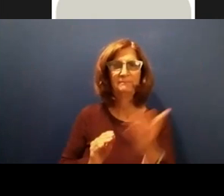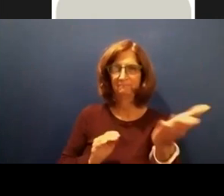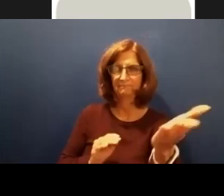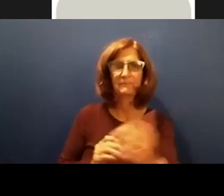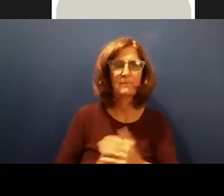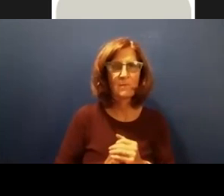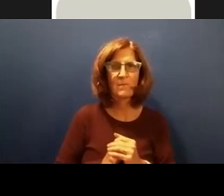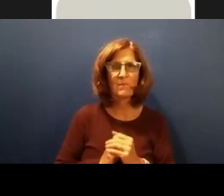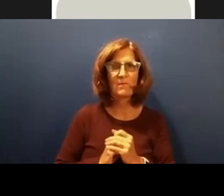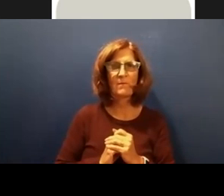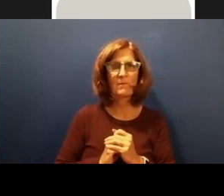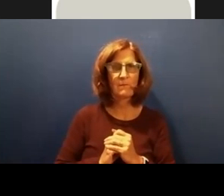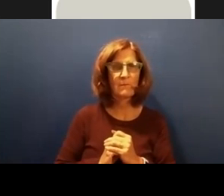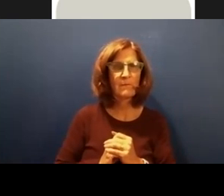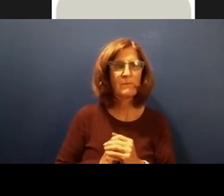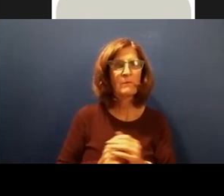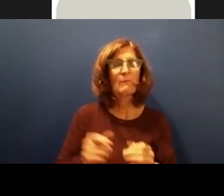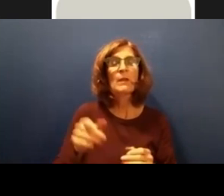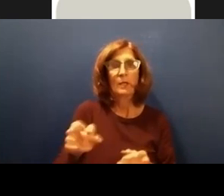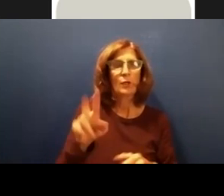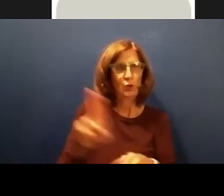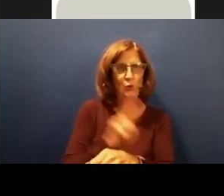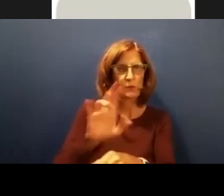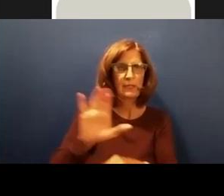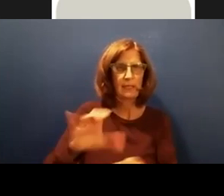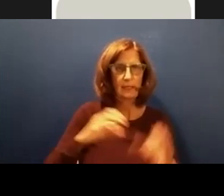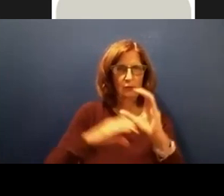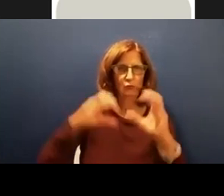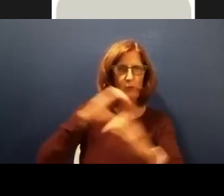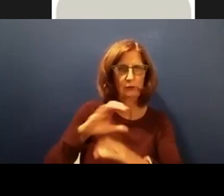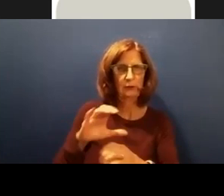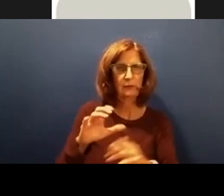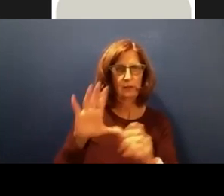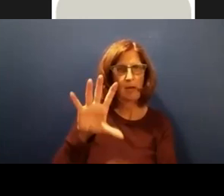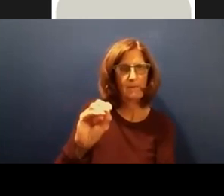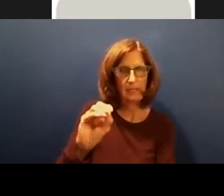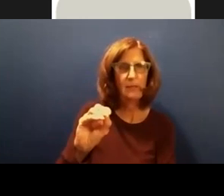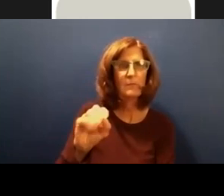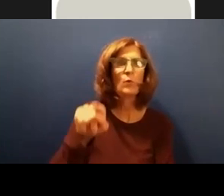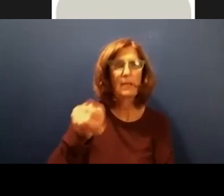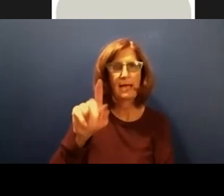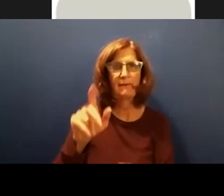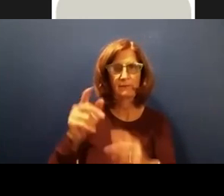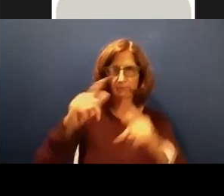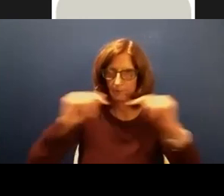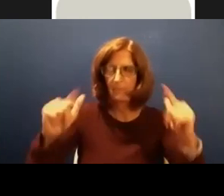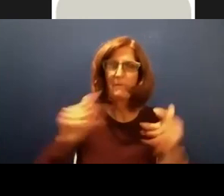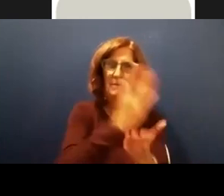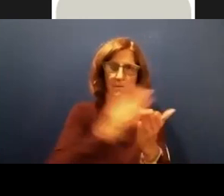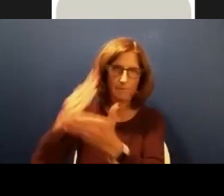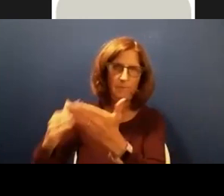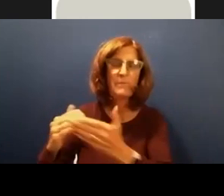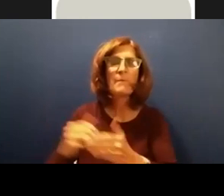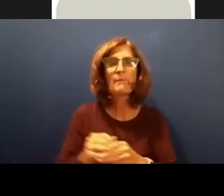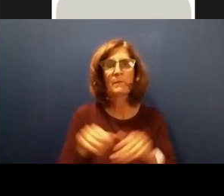We're excited to partner with Samara Road to complete the last phase of this brownfield redevelopment. After over 6 months